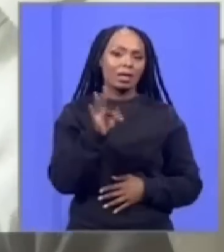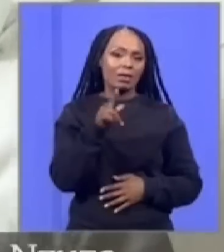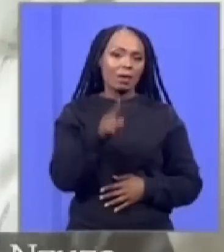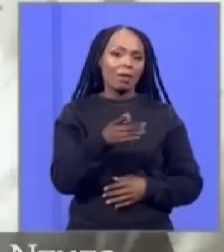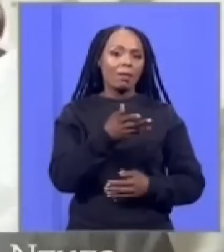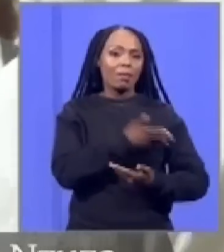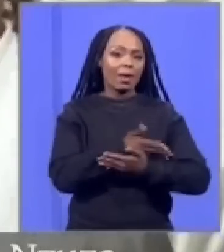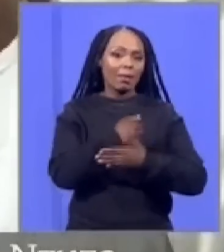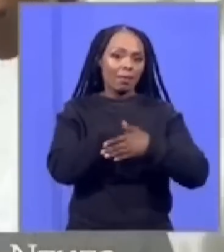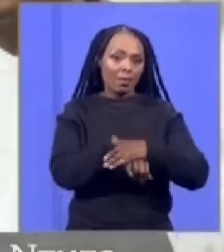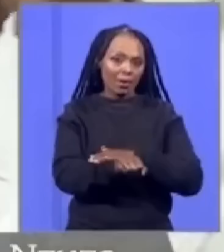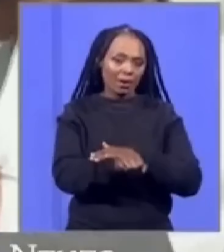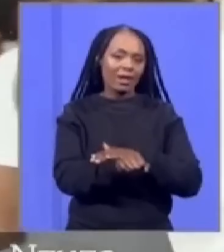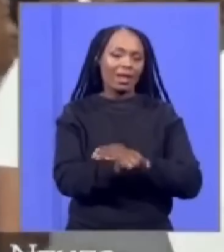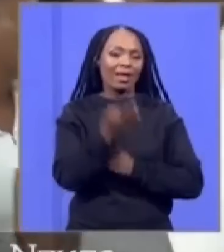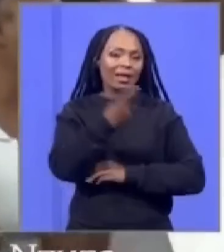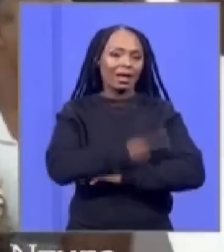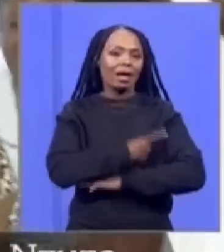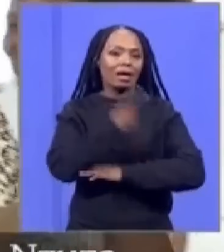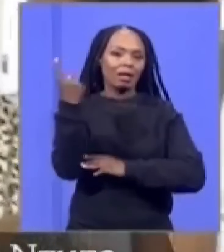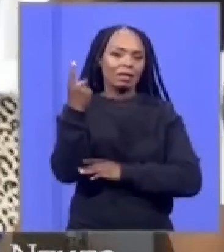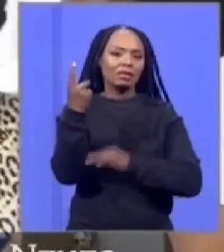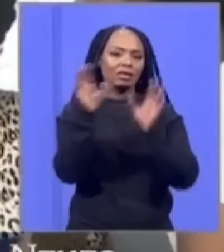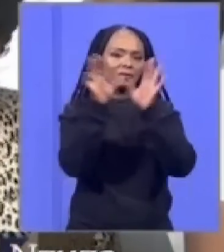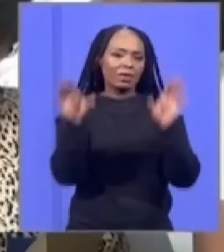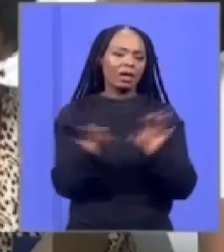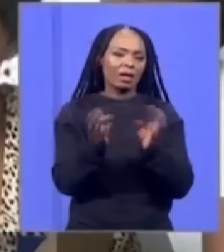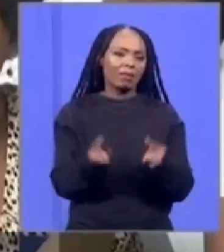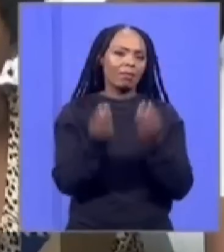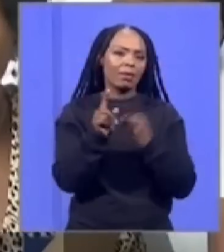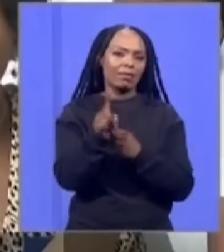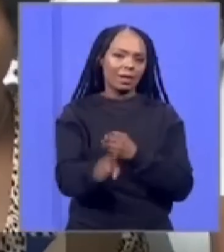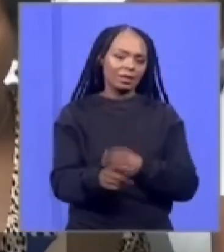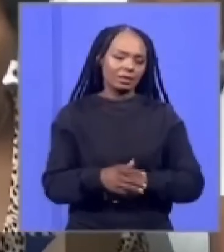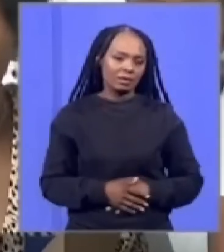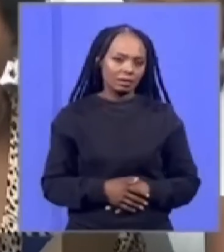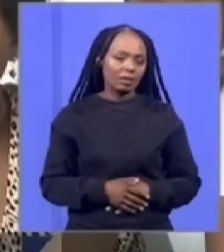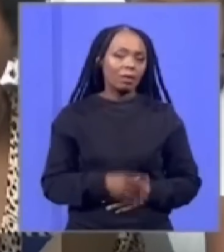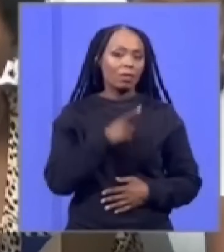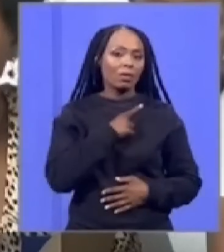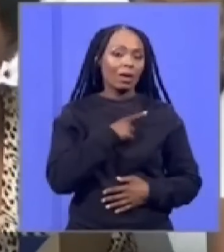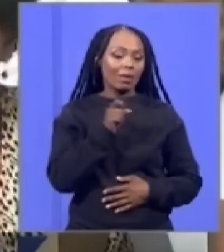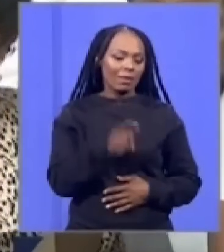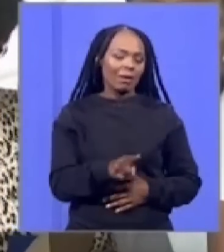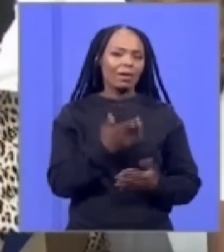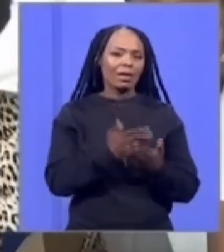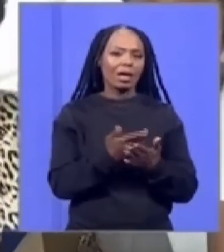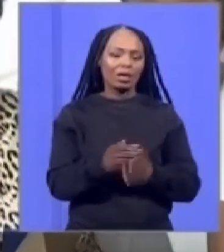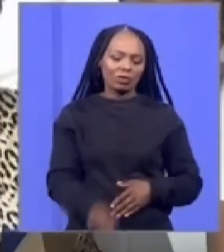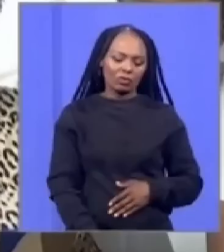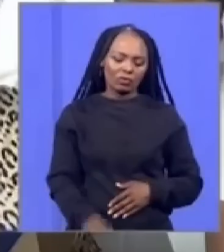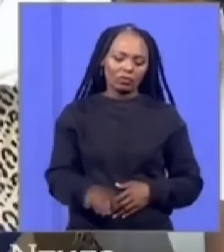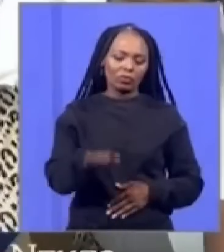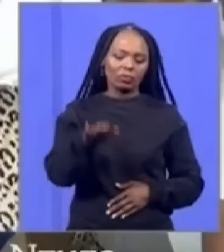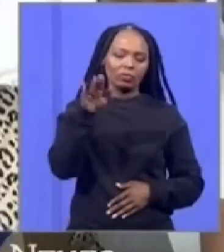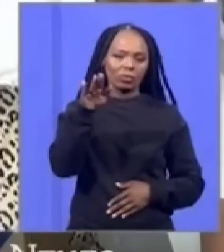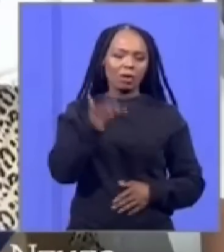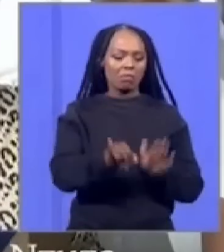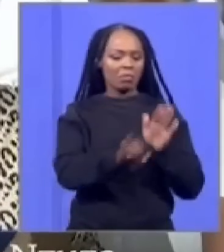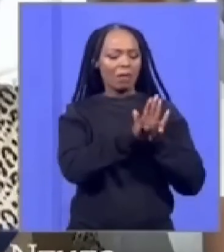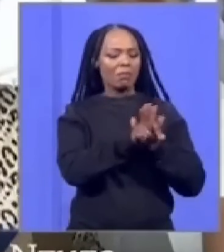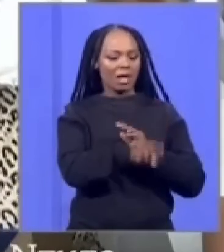must register the birth of their children within a period of 30 days. This is what allows the child to exist in South